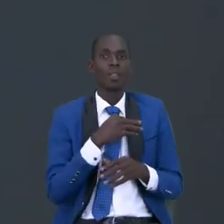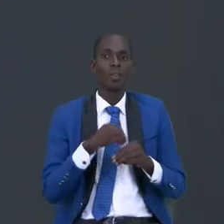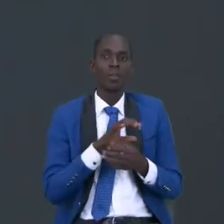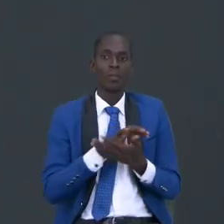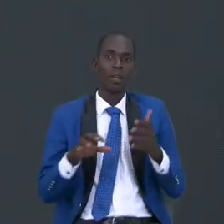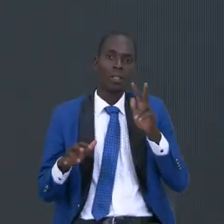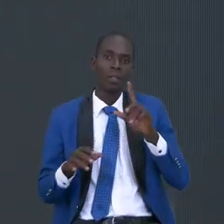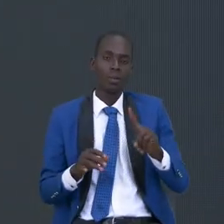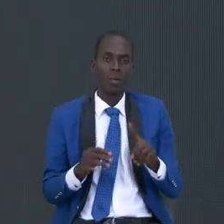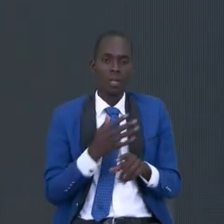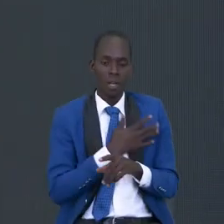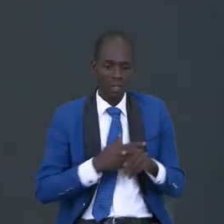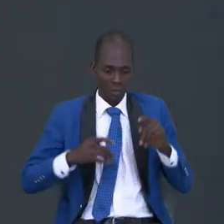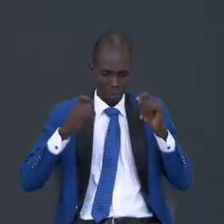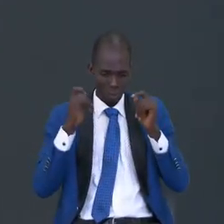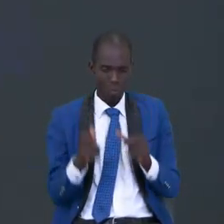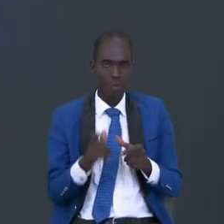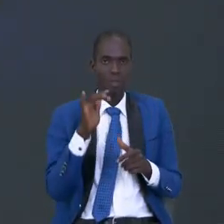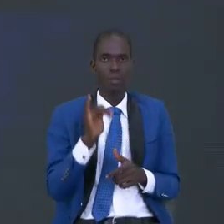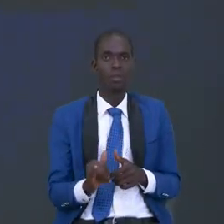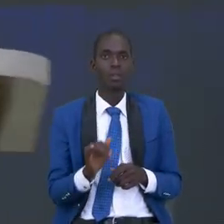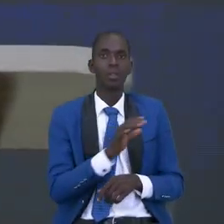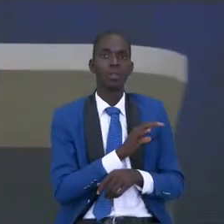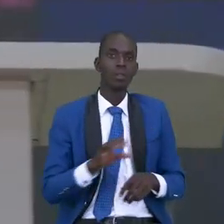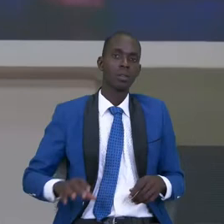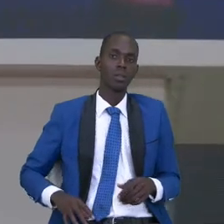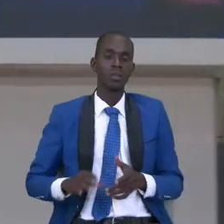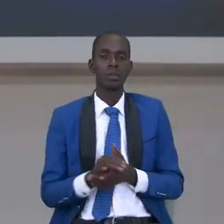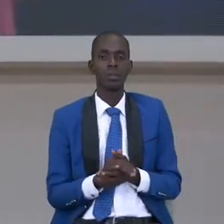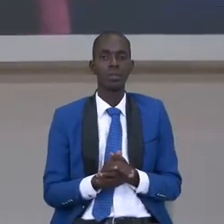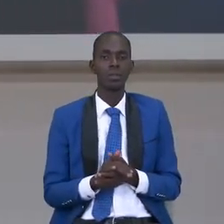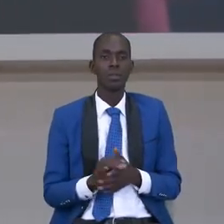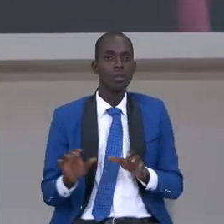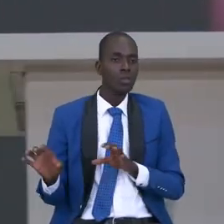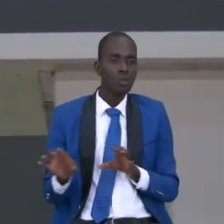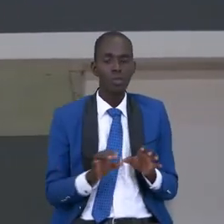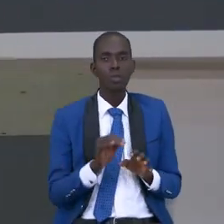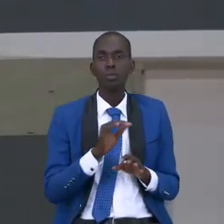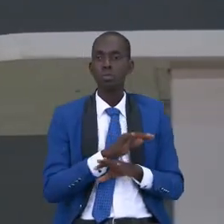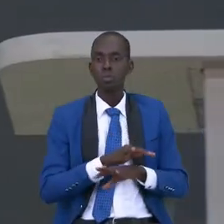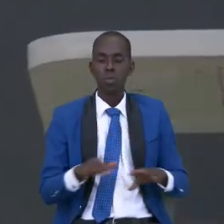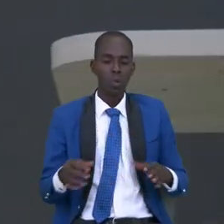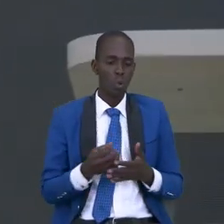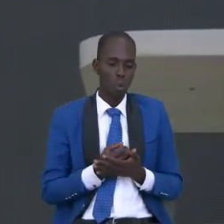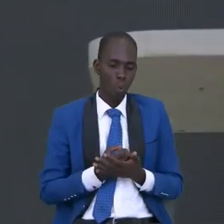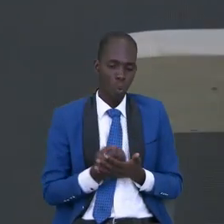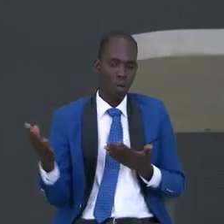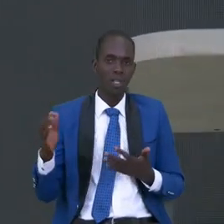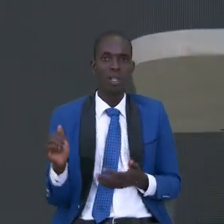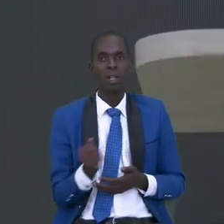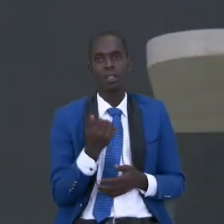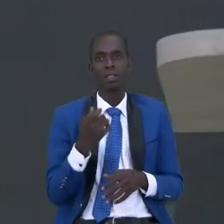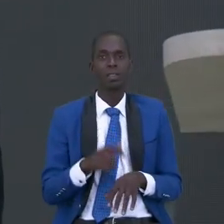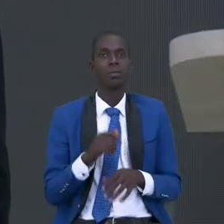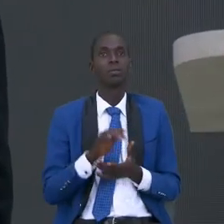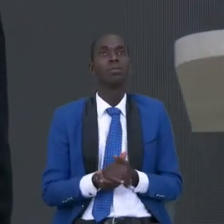verse 31. And immediately, Christ does not waste any time. When